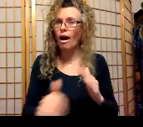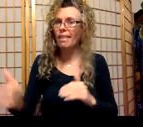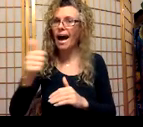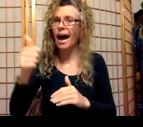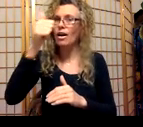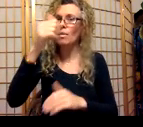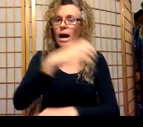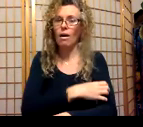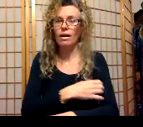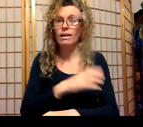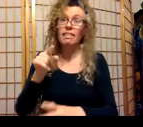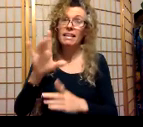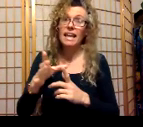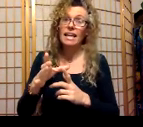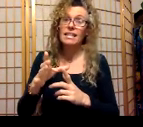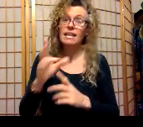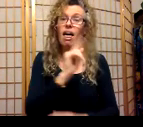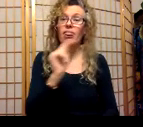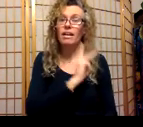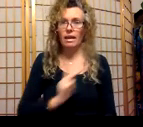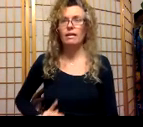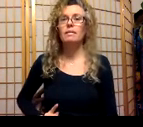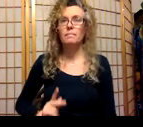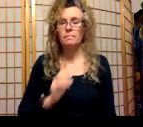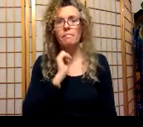this case, the king.